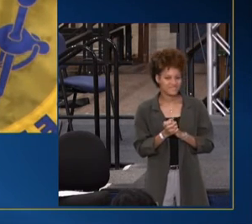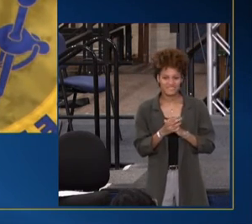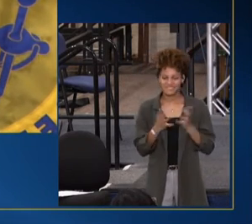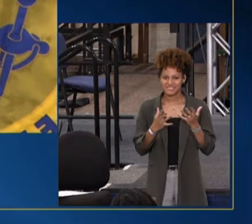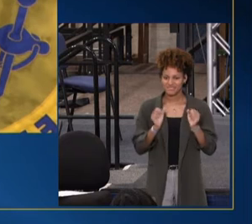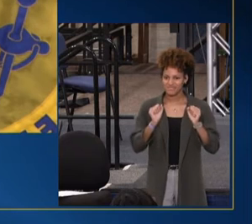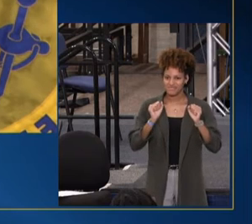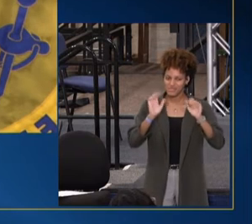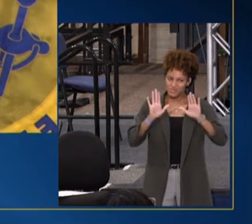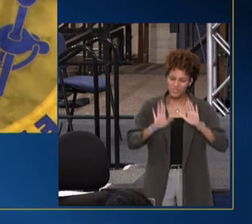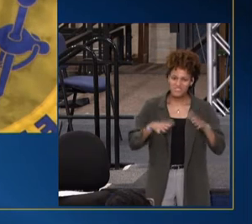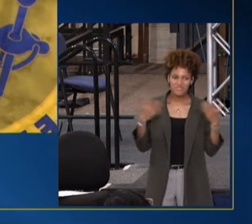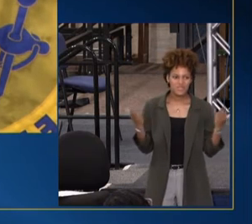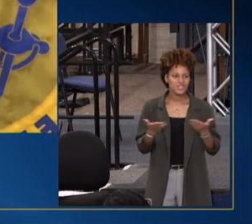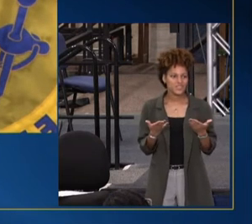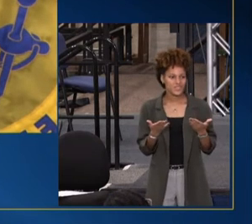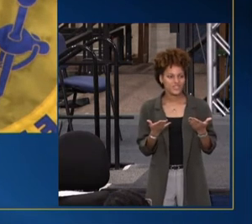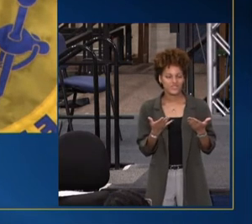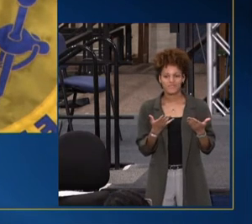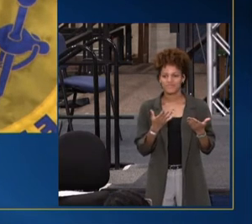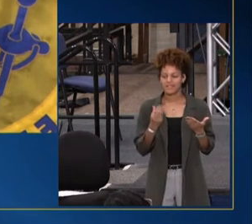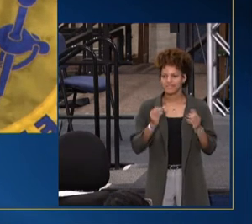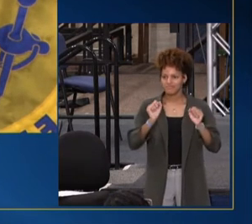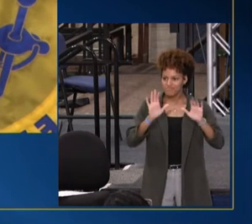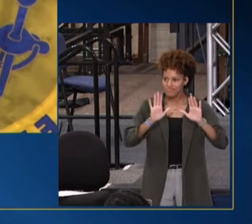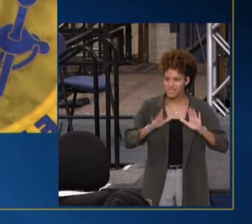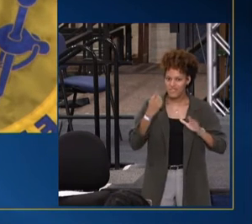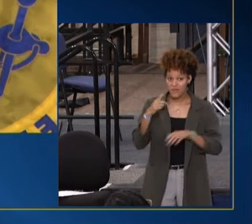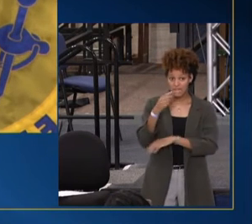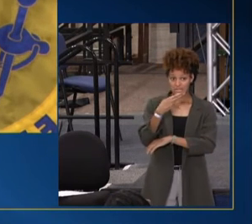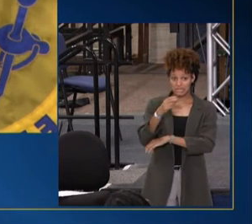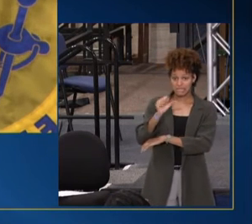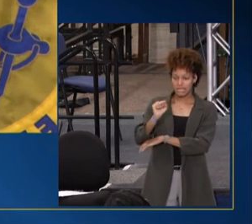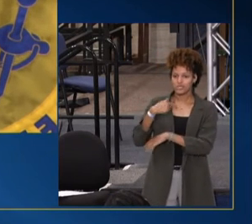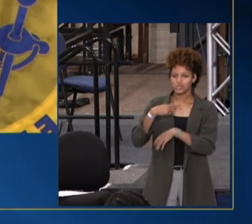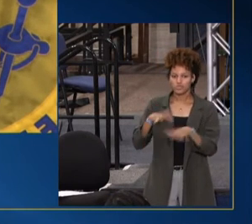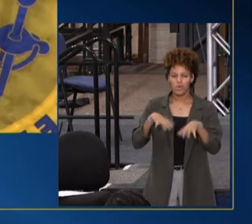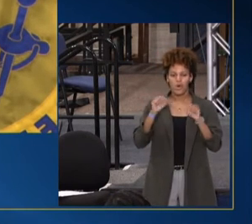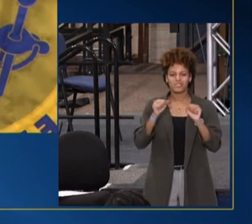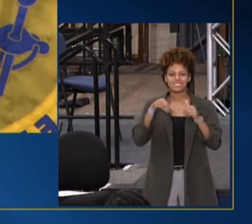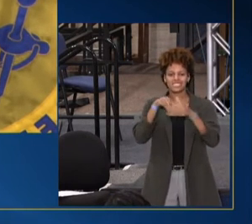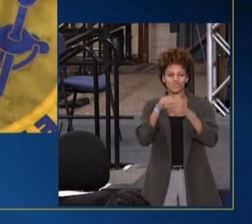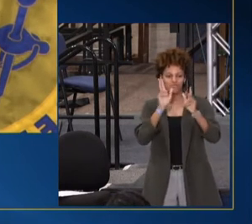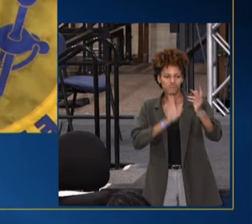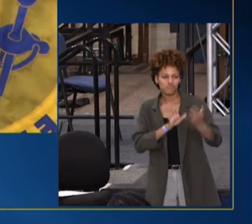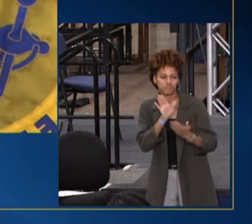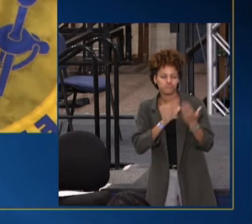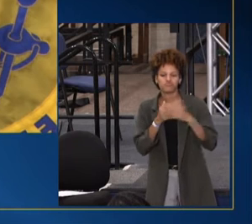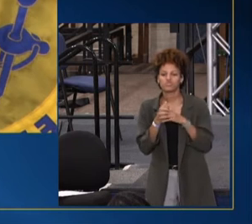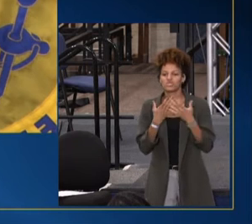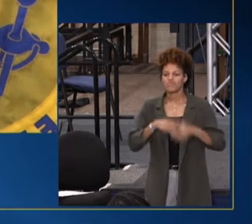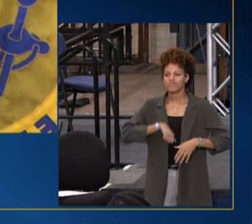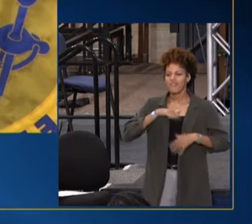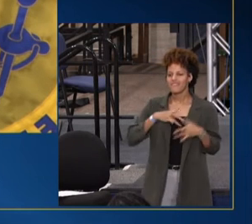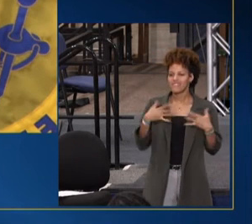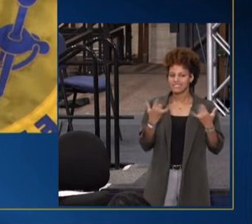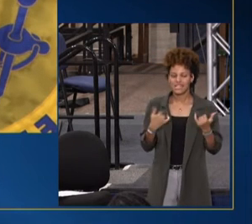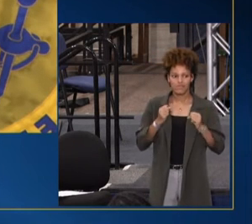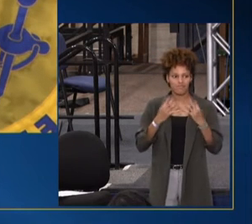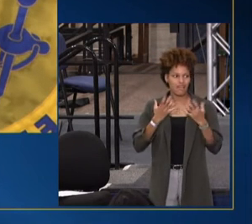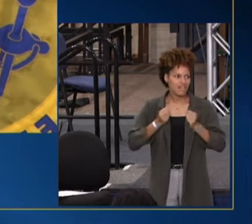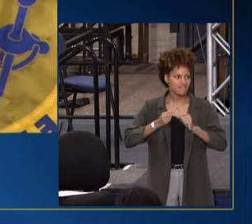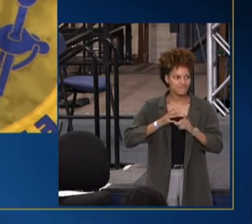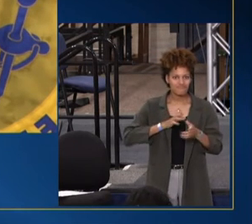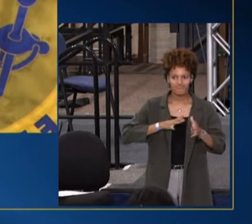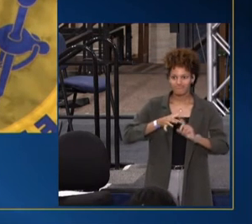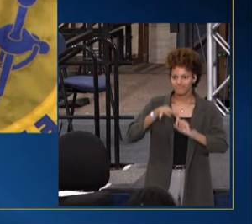It's wonderful to be here, and it's wonderful for HHS to host an in-person Pride event today with so many distinguished guests. And